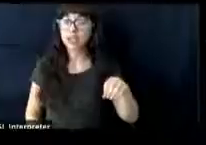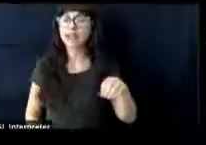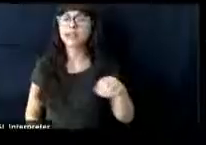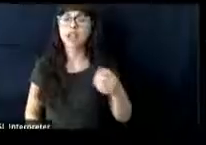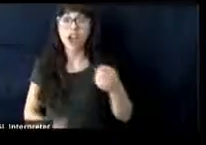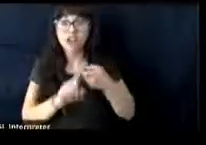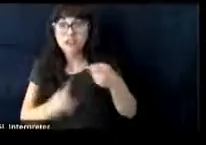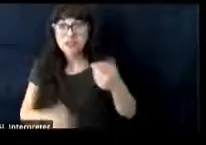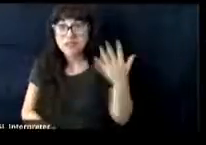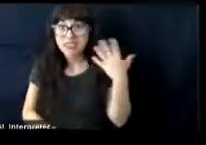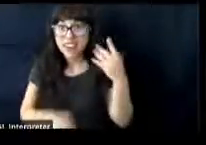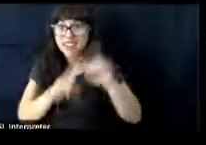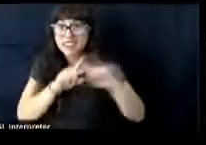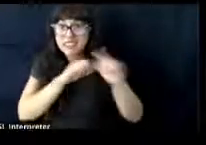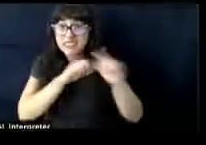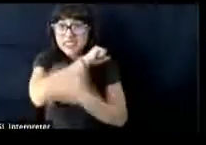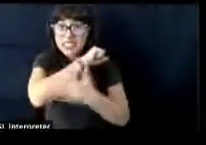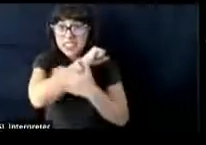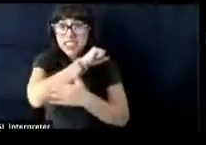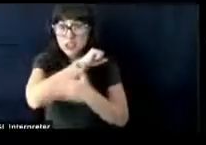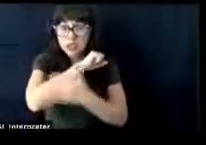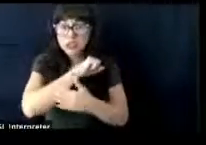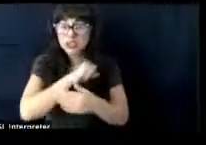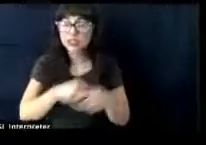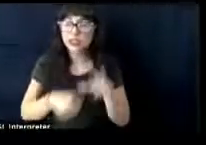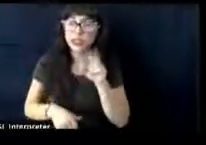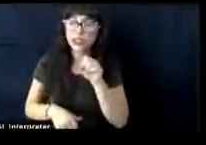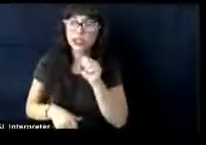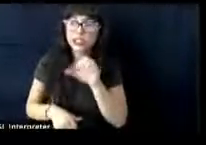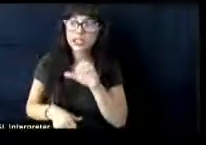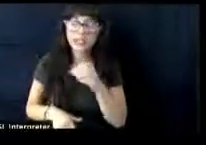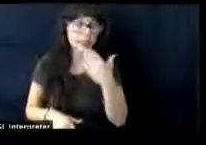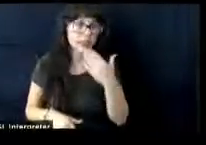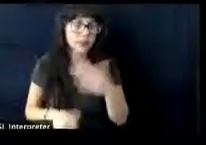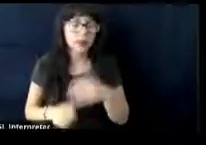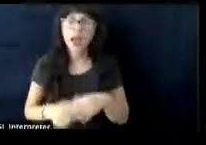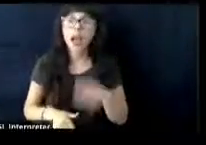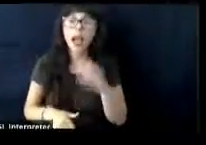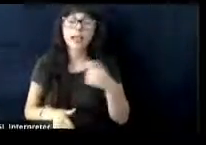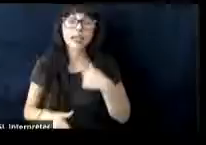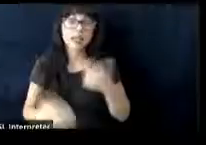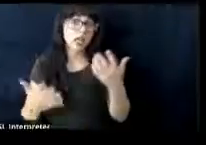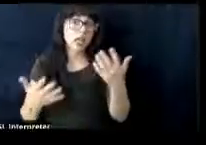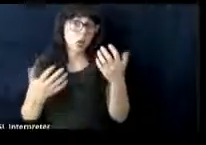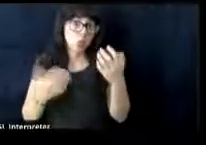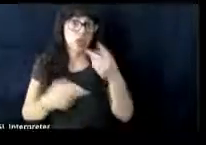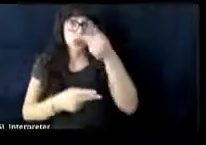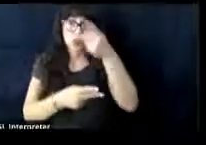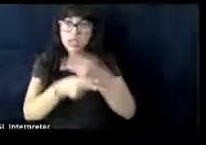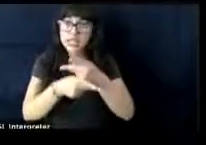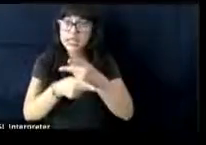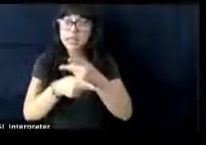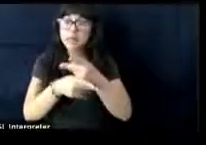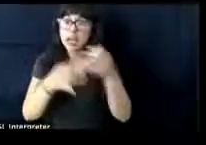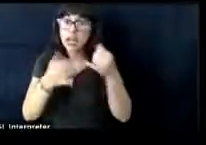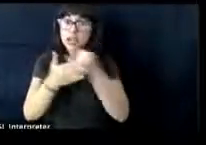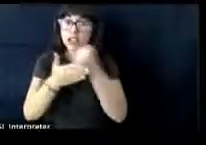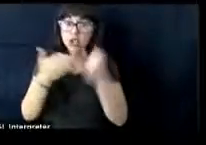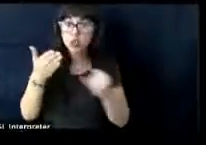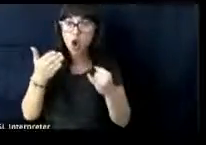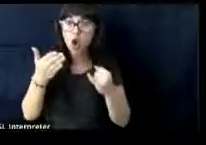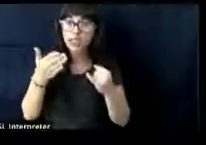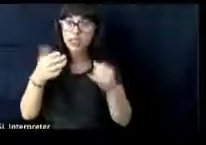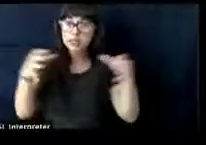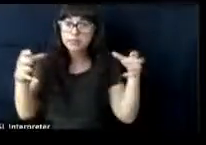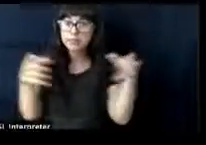that were identified. 30 seconds. Thank you. And I would like to keep the redistricting to be in